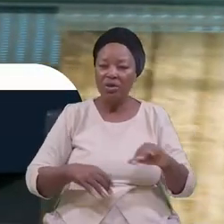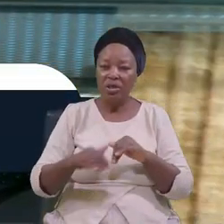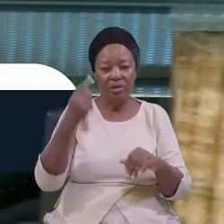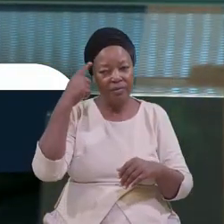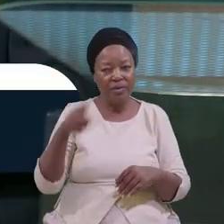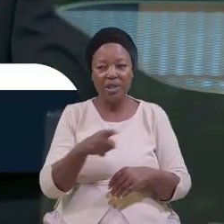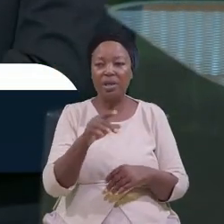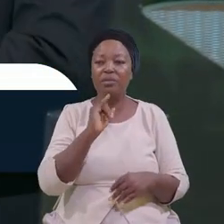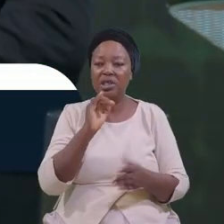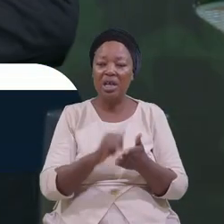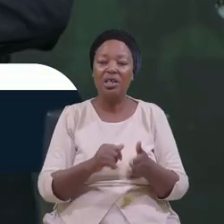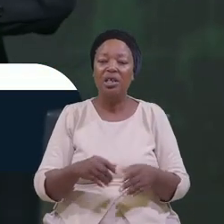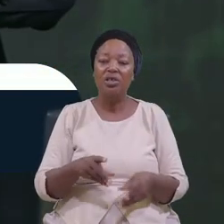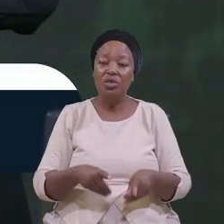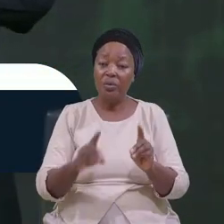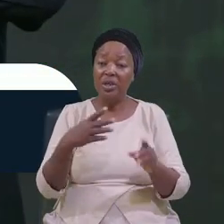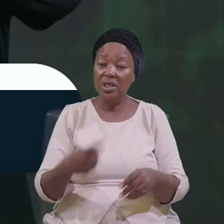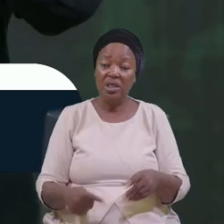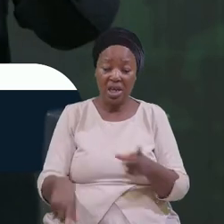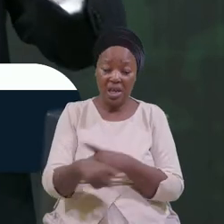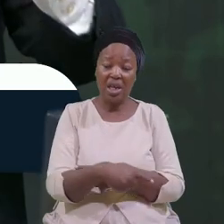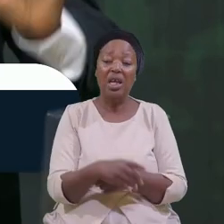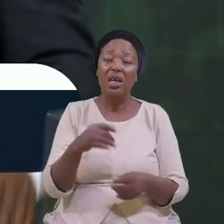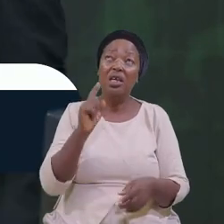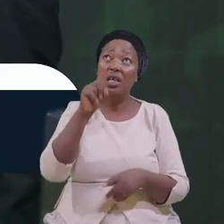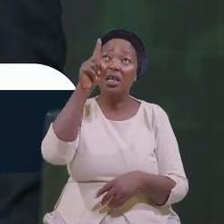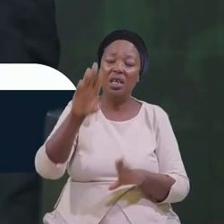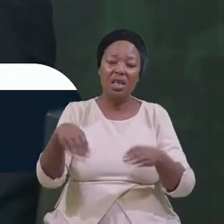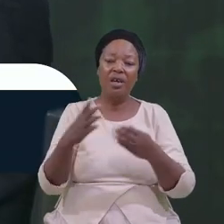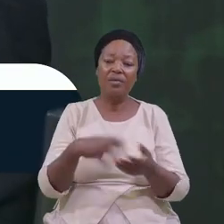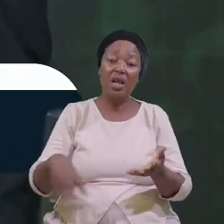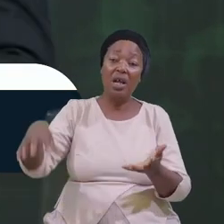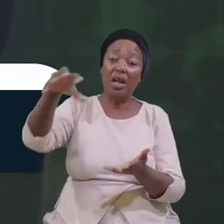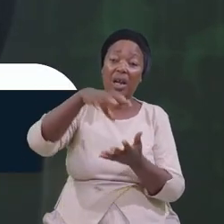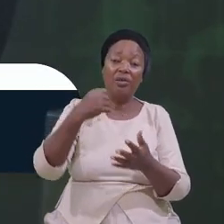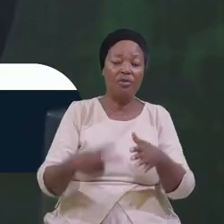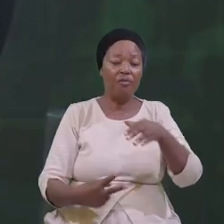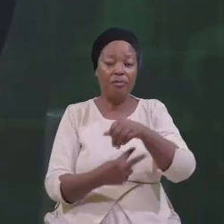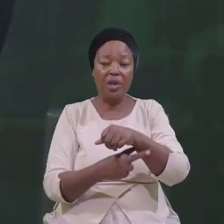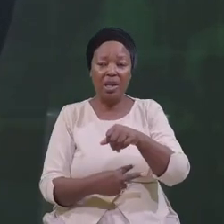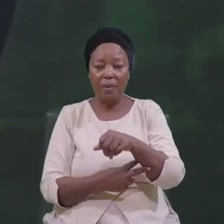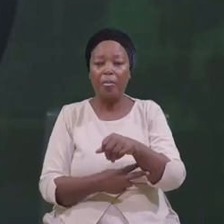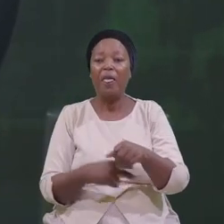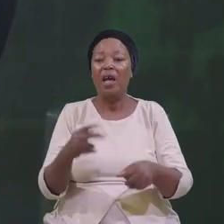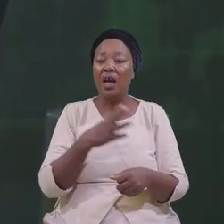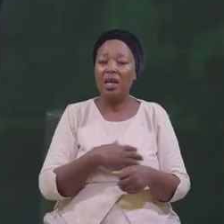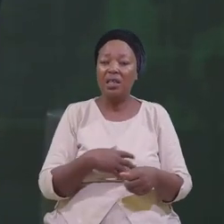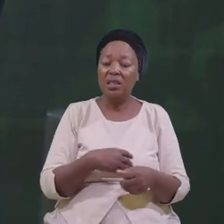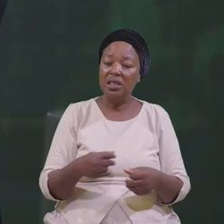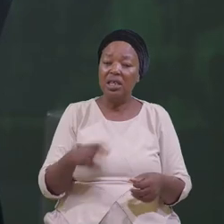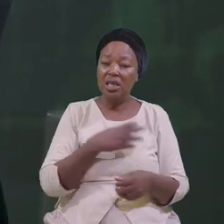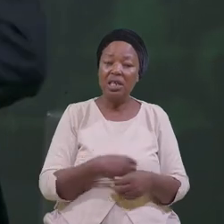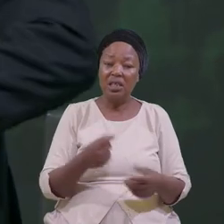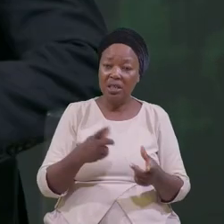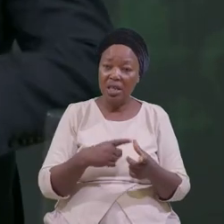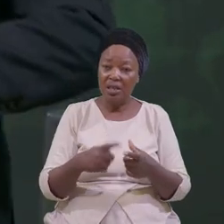that during the day, he gave a cloud of pillar. The sun was shining. They were in the